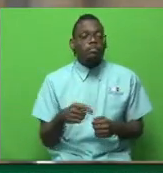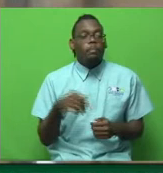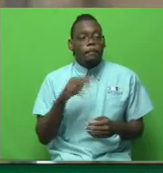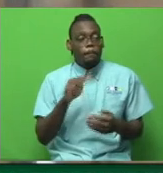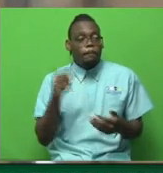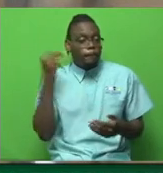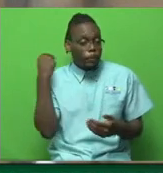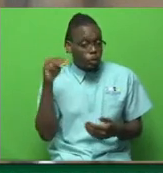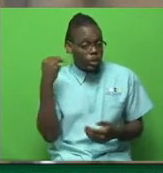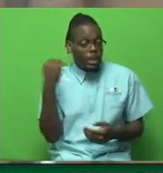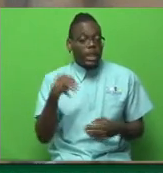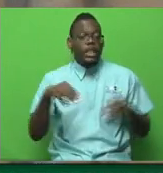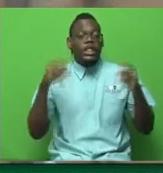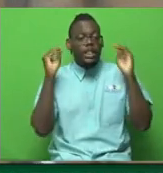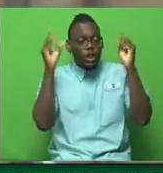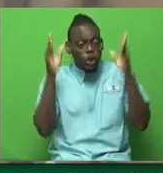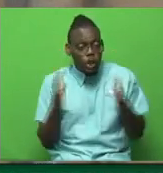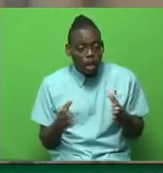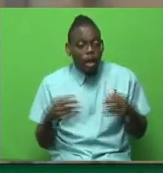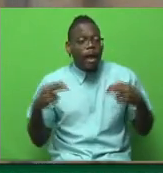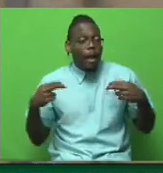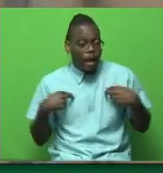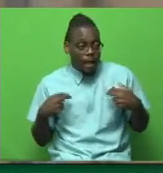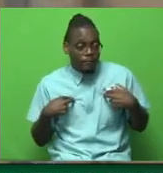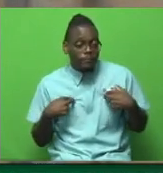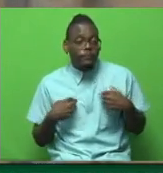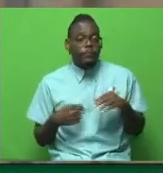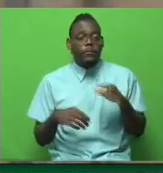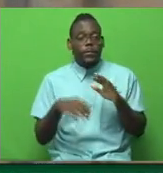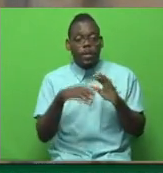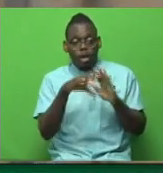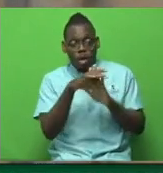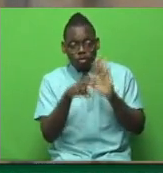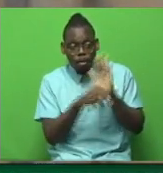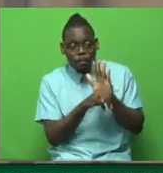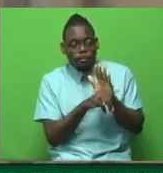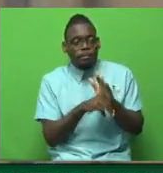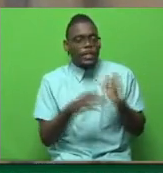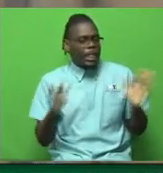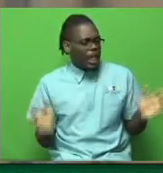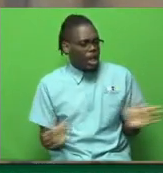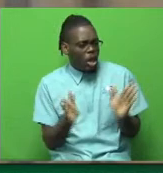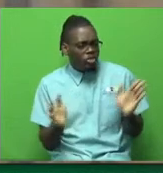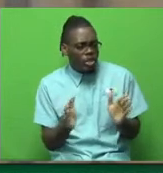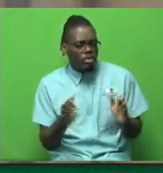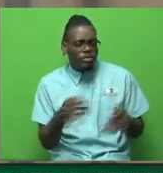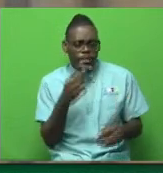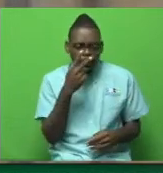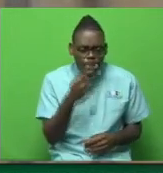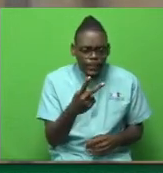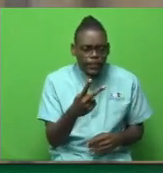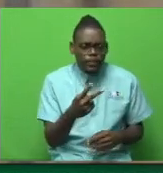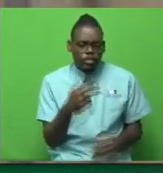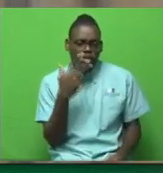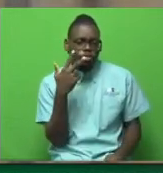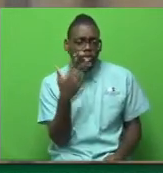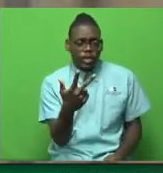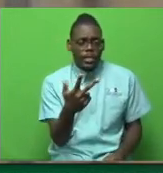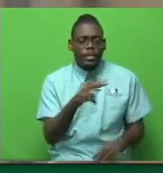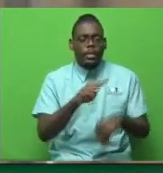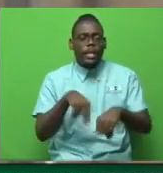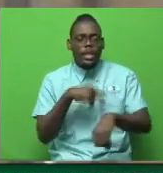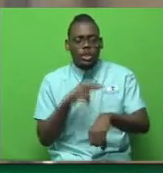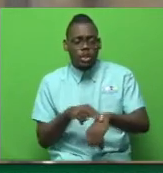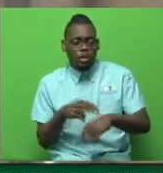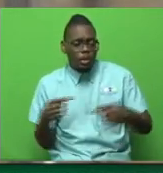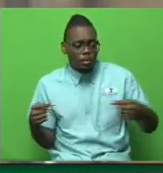mandate to encourage the school to participate in at least three National competitions and execute an annual School production